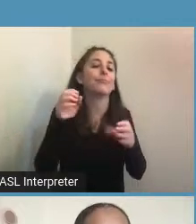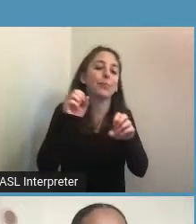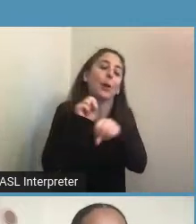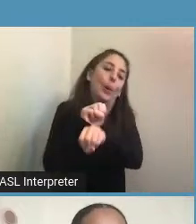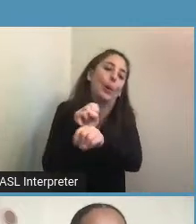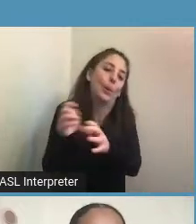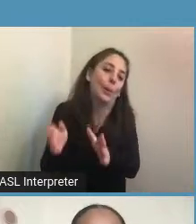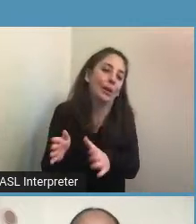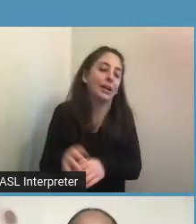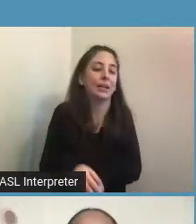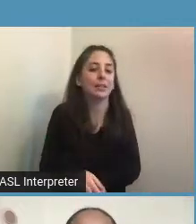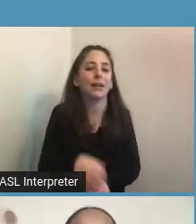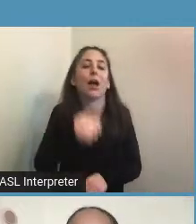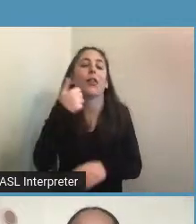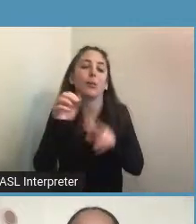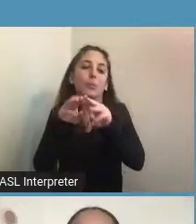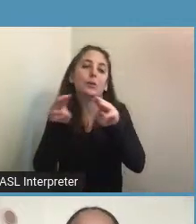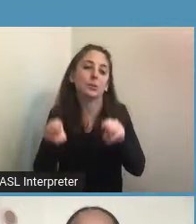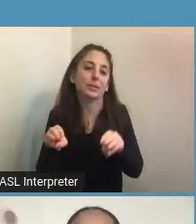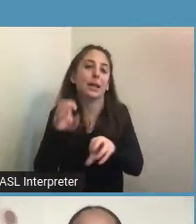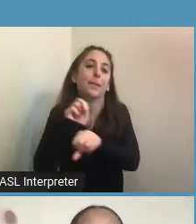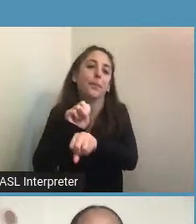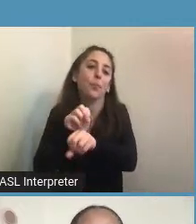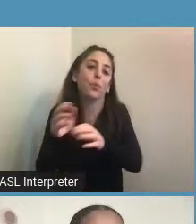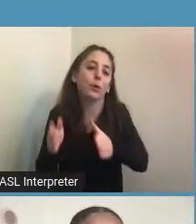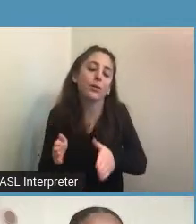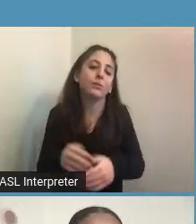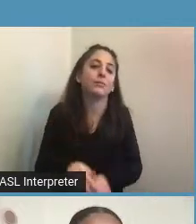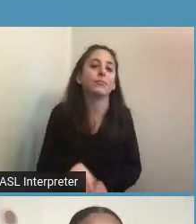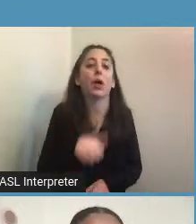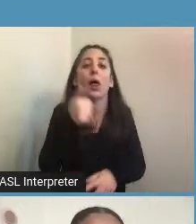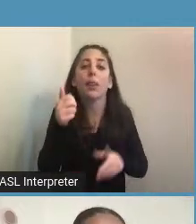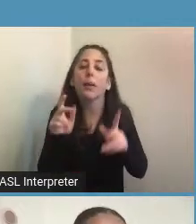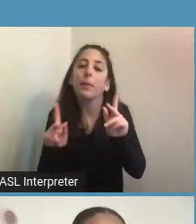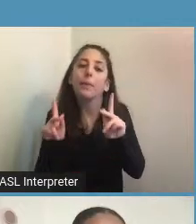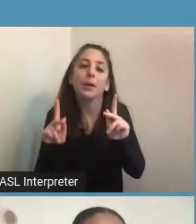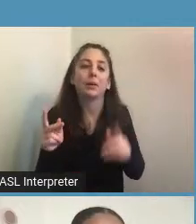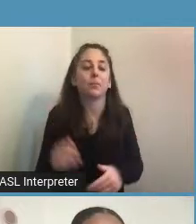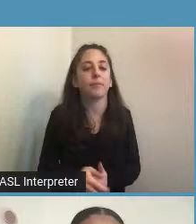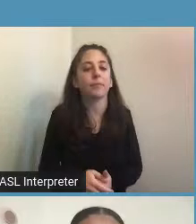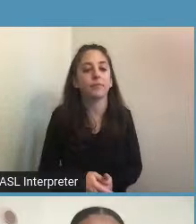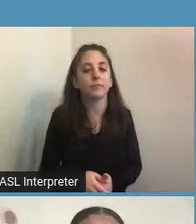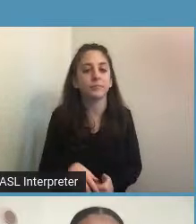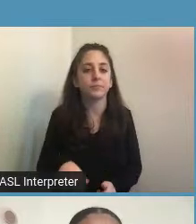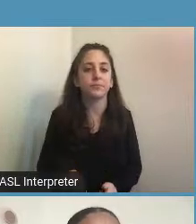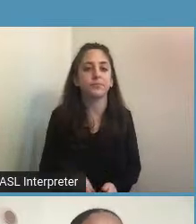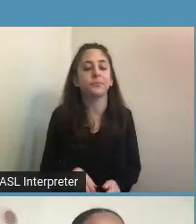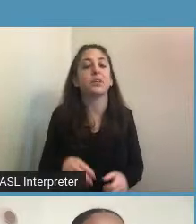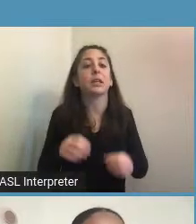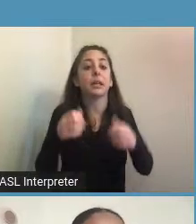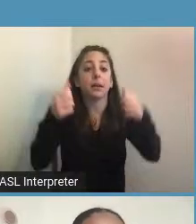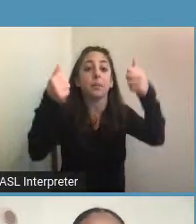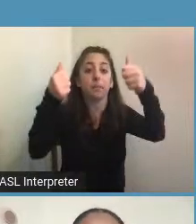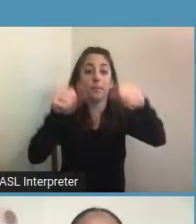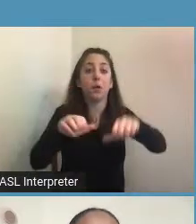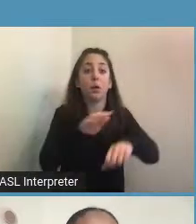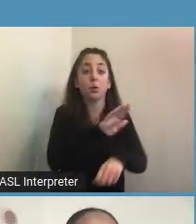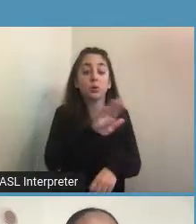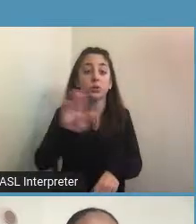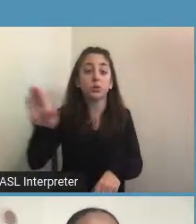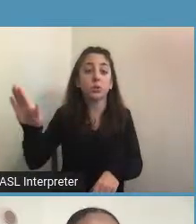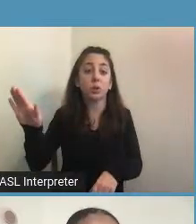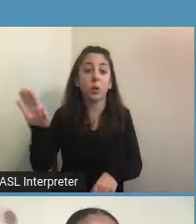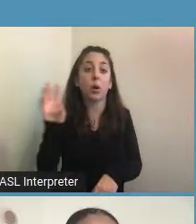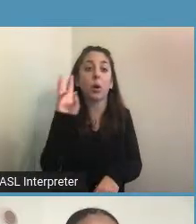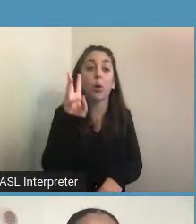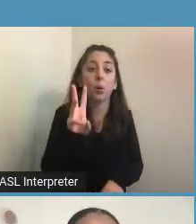sister institutions and anybody else that you know. You can also post the toolkit to your website for people who want to support, but you might not be